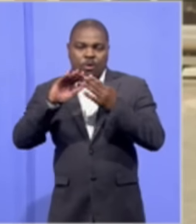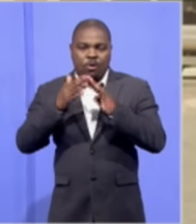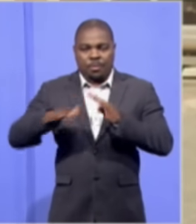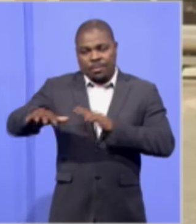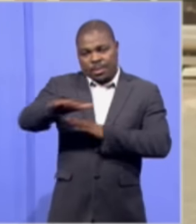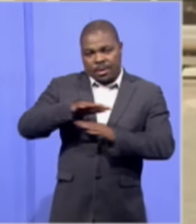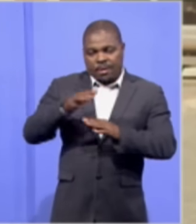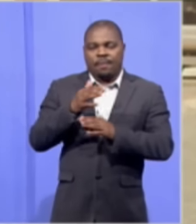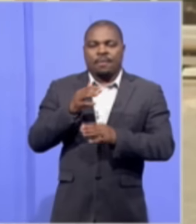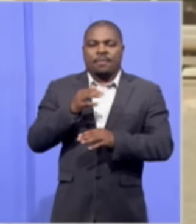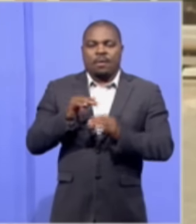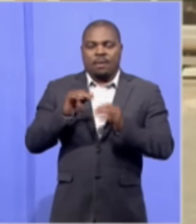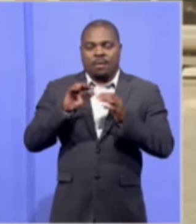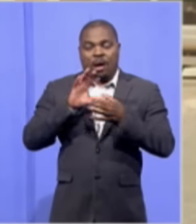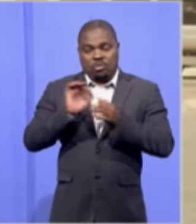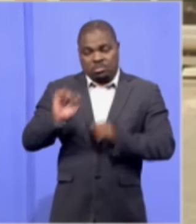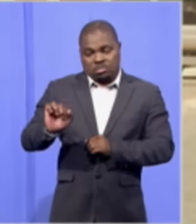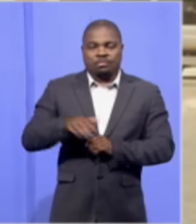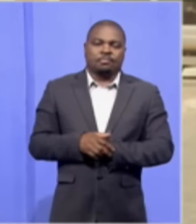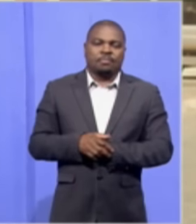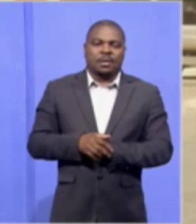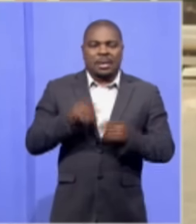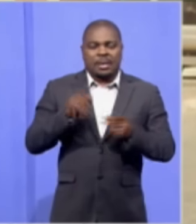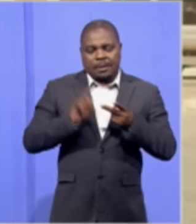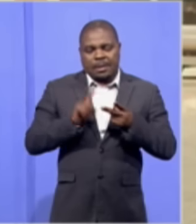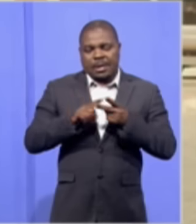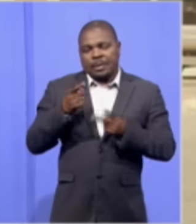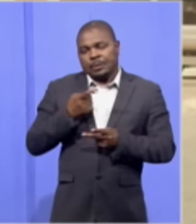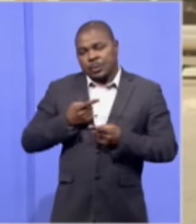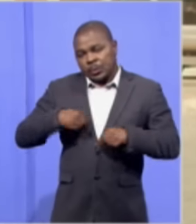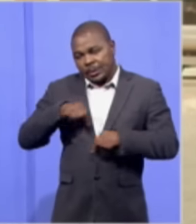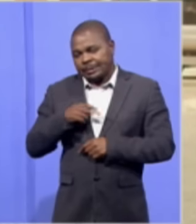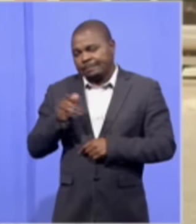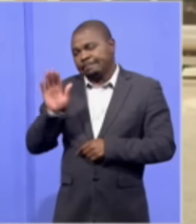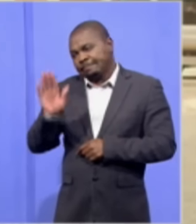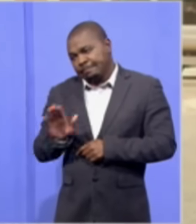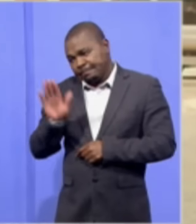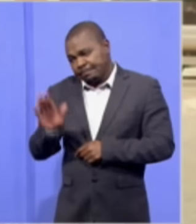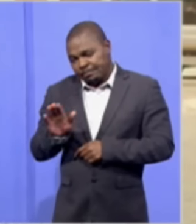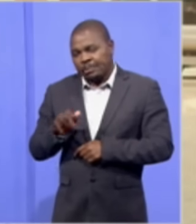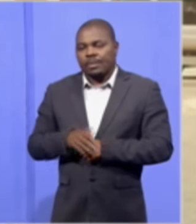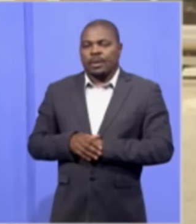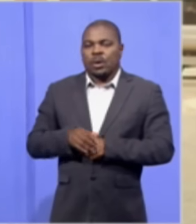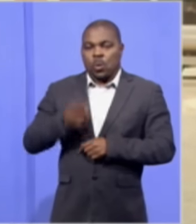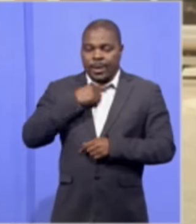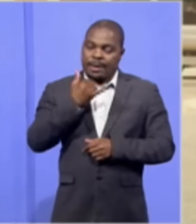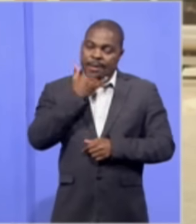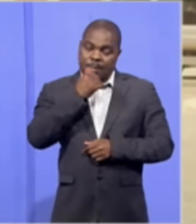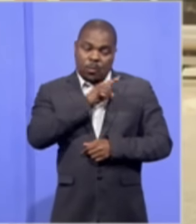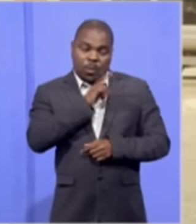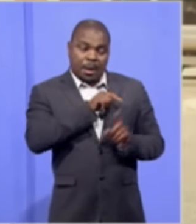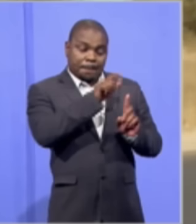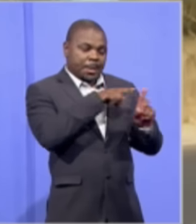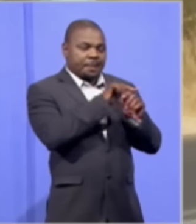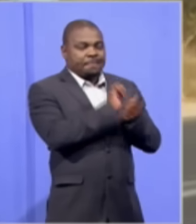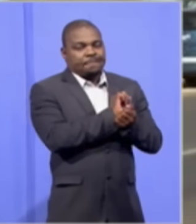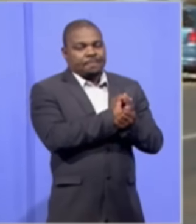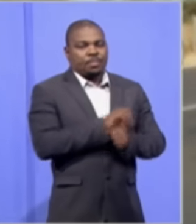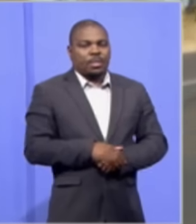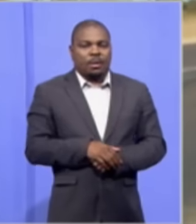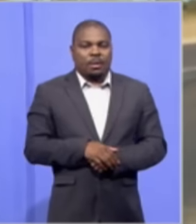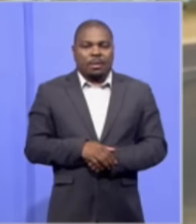thoba matswalo re no iša mantswe a hlobošo re no theoša fela ke gore mogononelwa ena o golegilwe